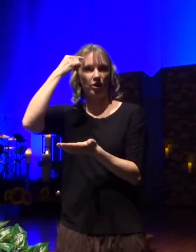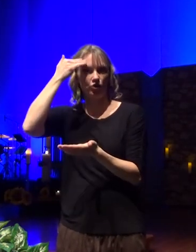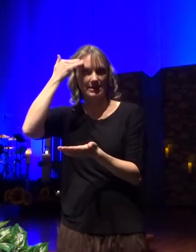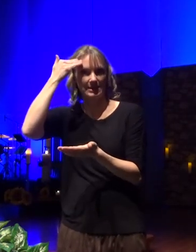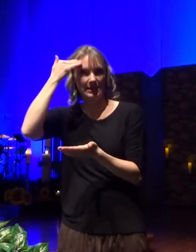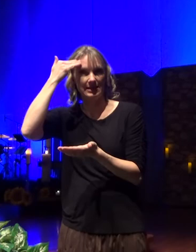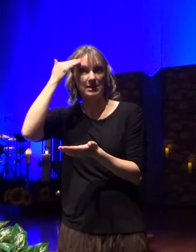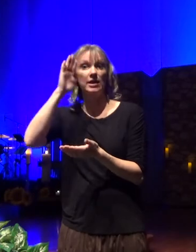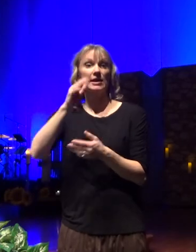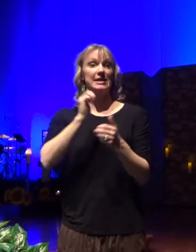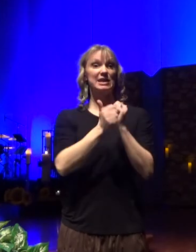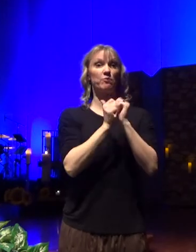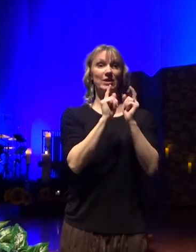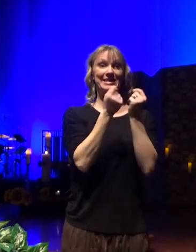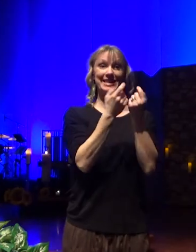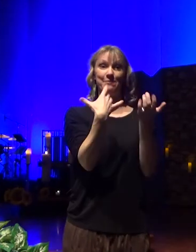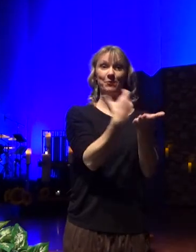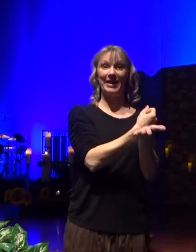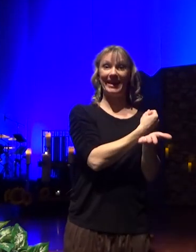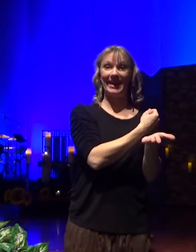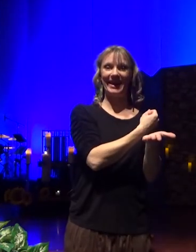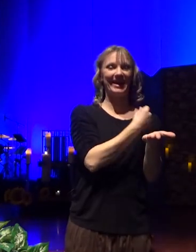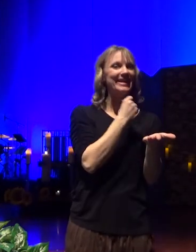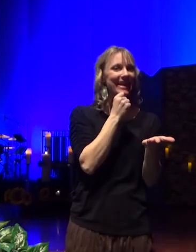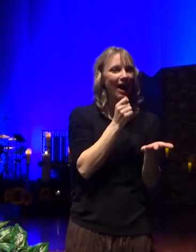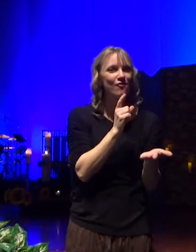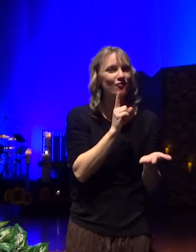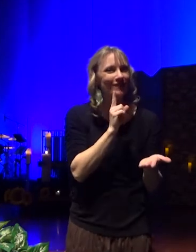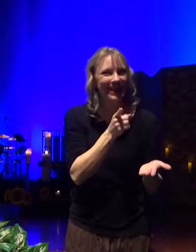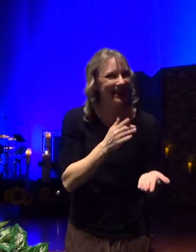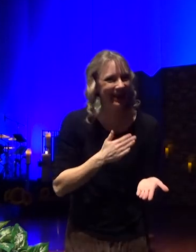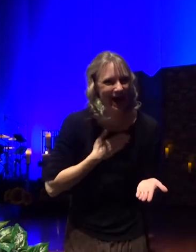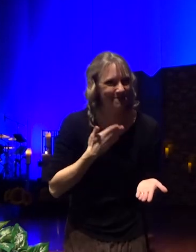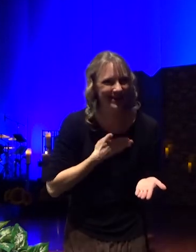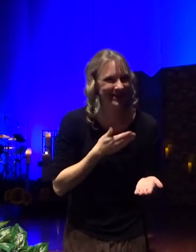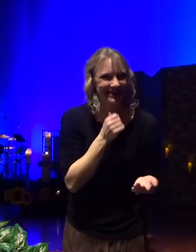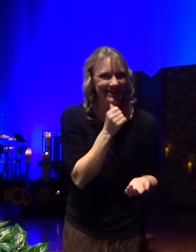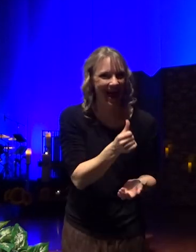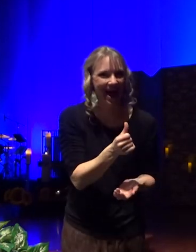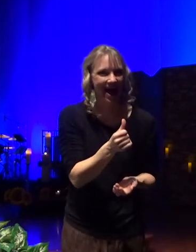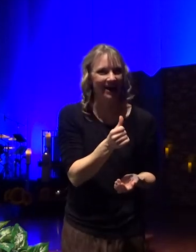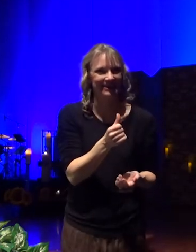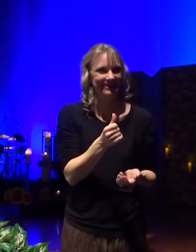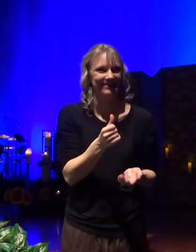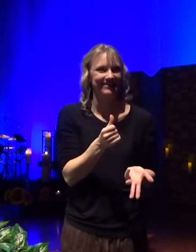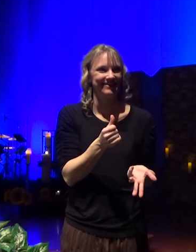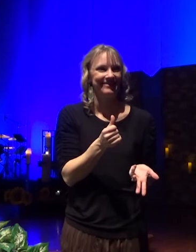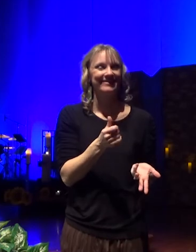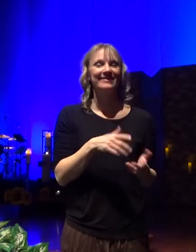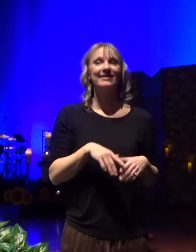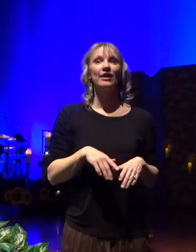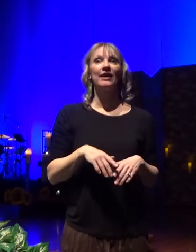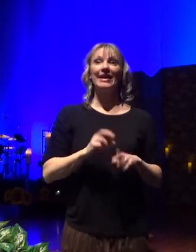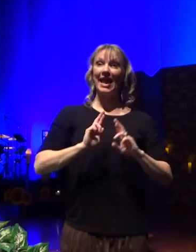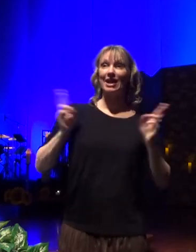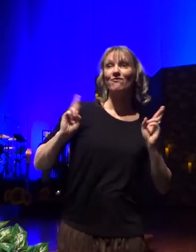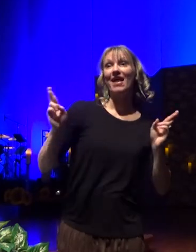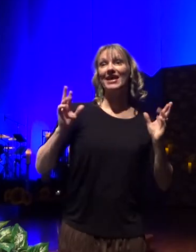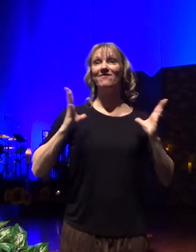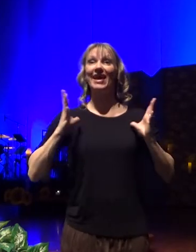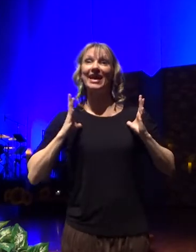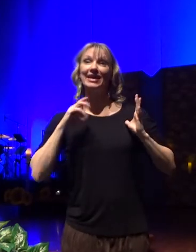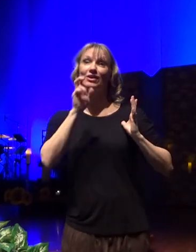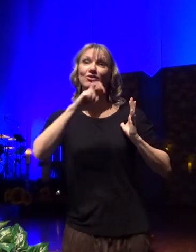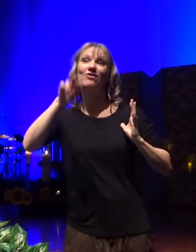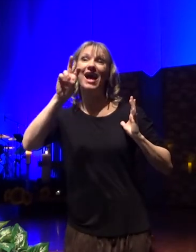consciousness. Your sports team winning, not really happiness to me, right? Getting ready